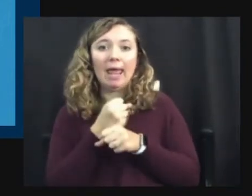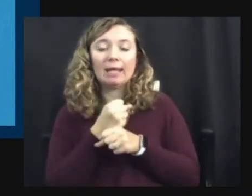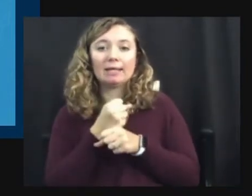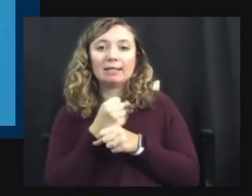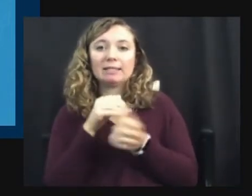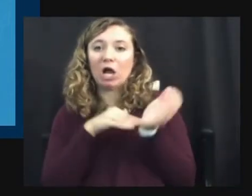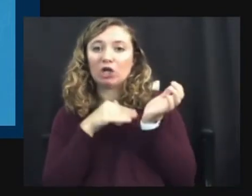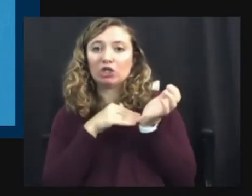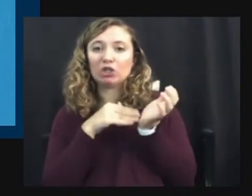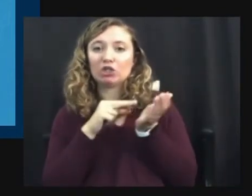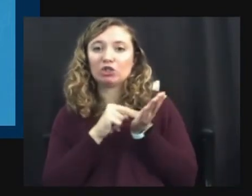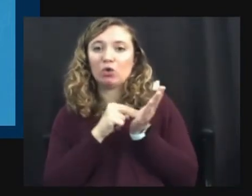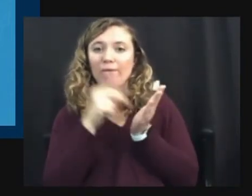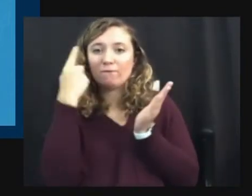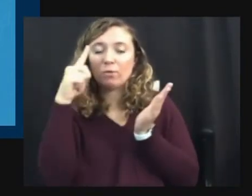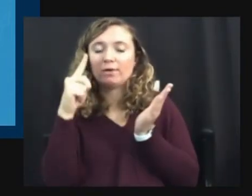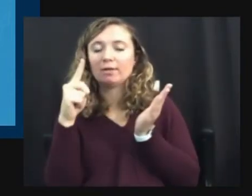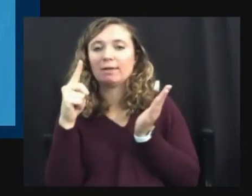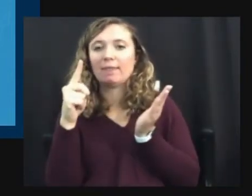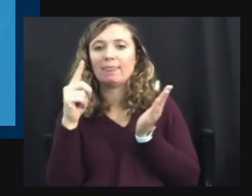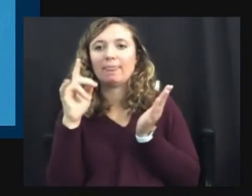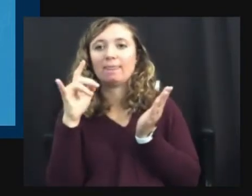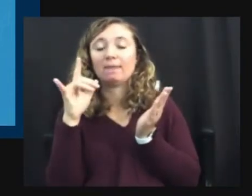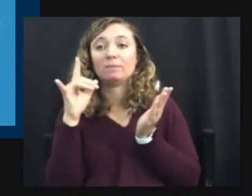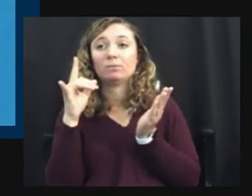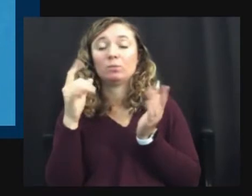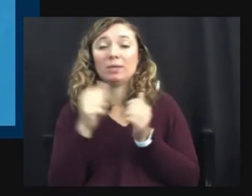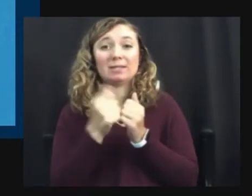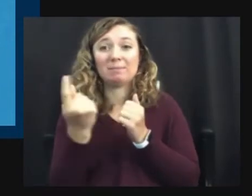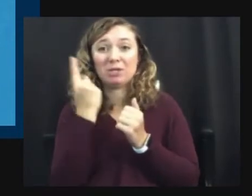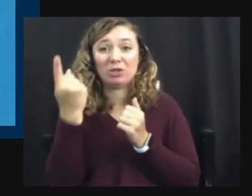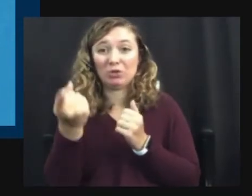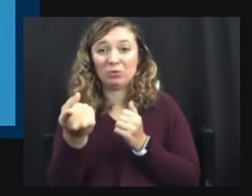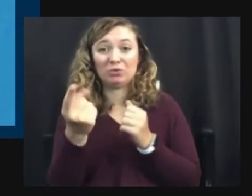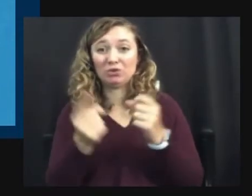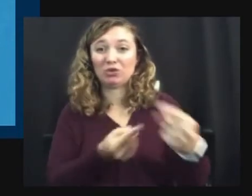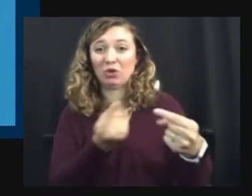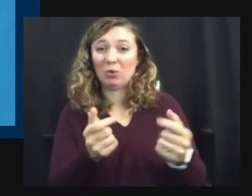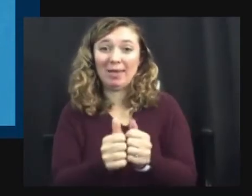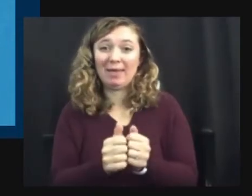what's going to cause you a hard time. So that is